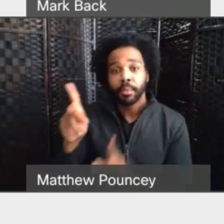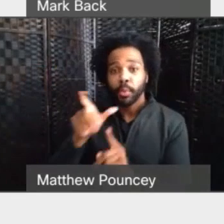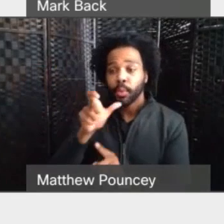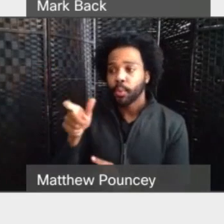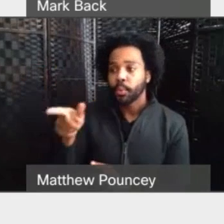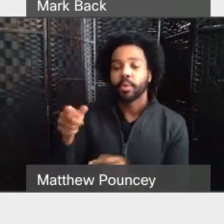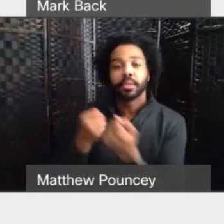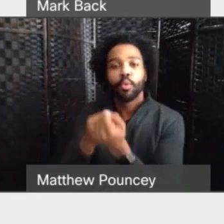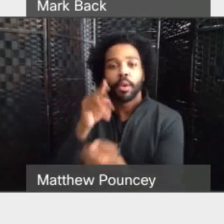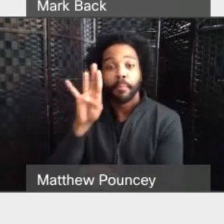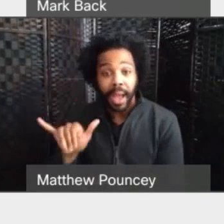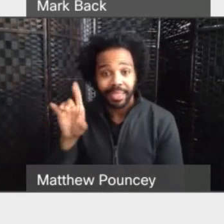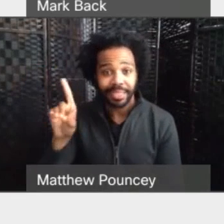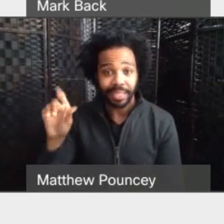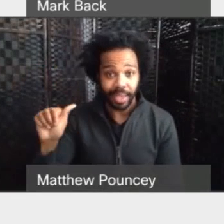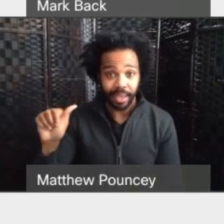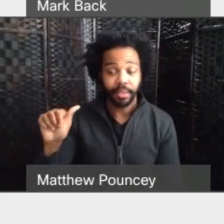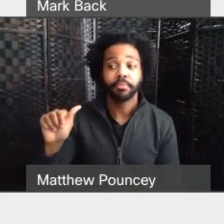supported by DDA